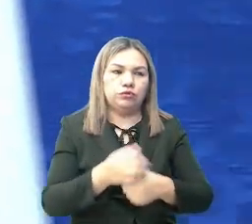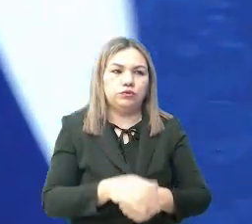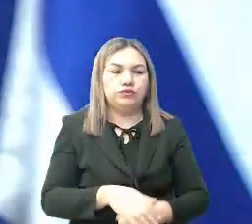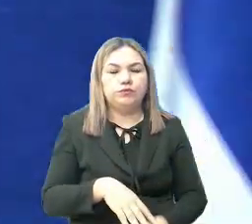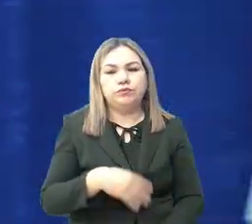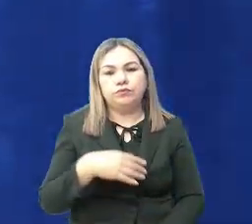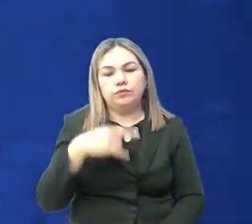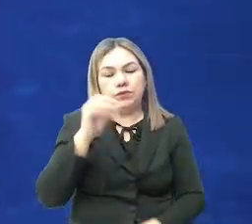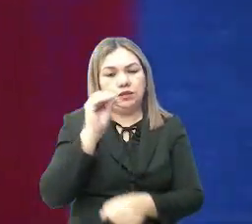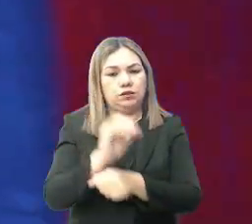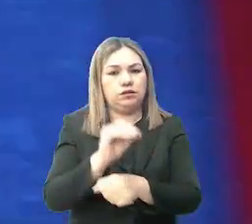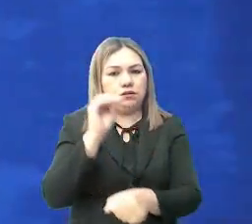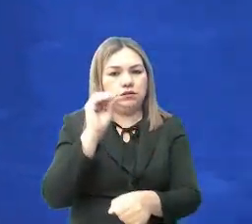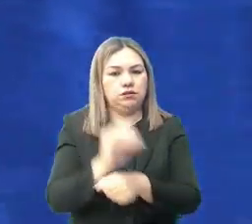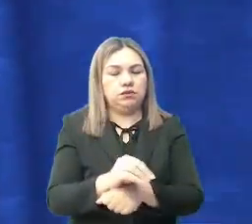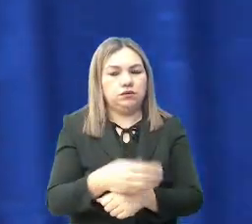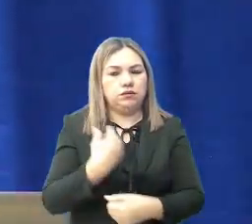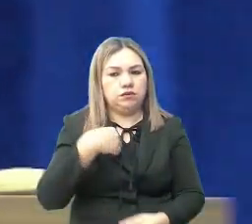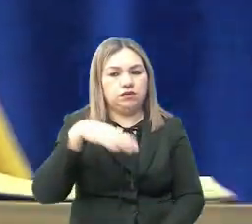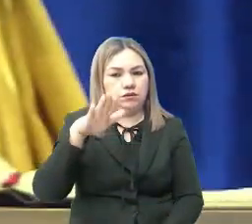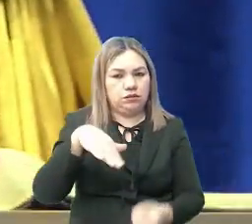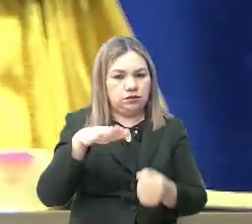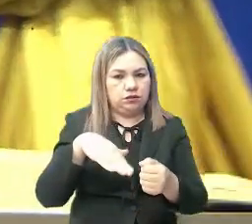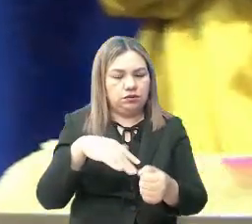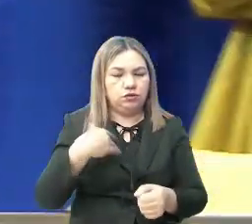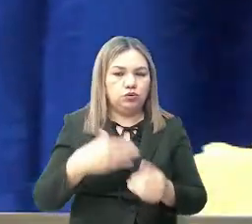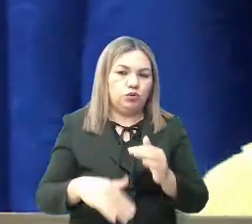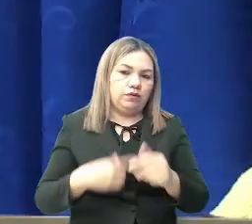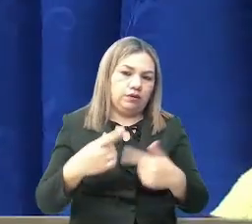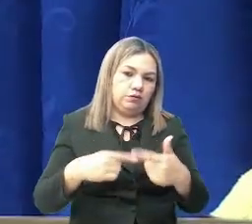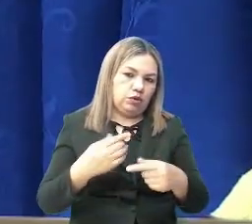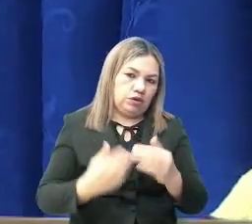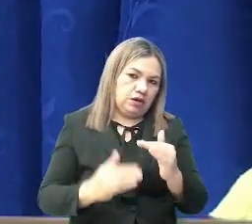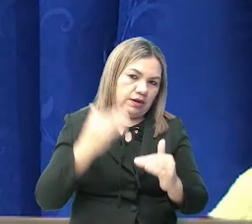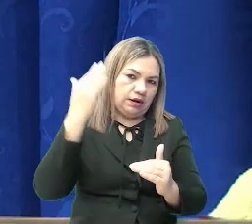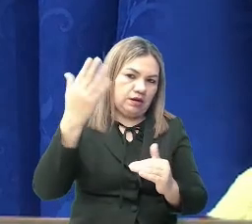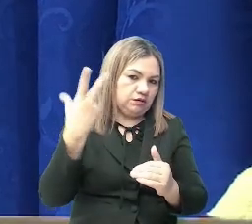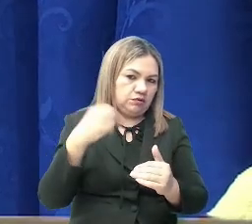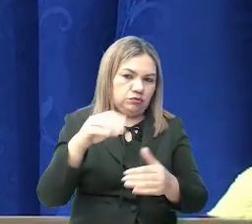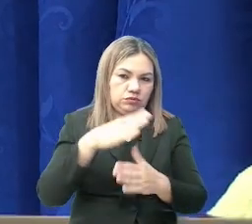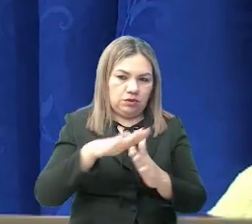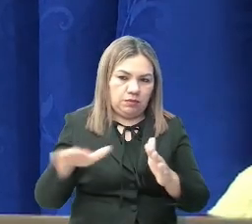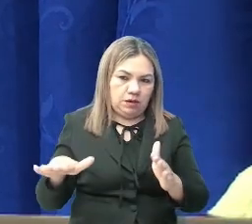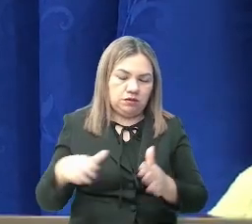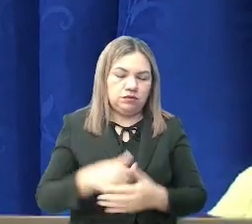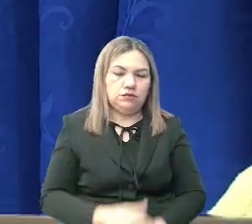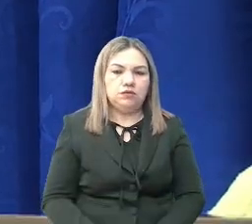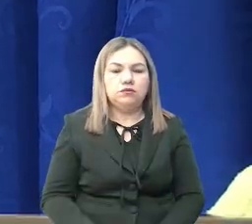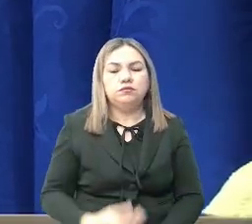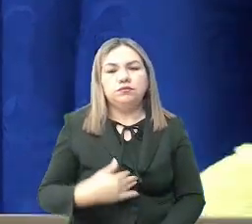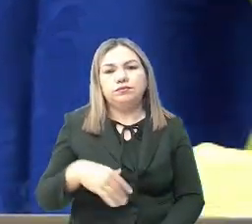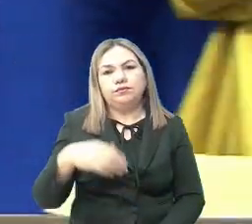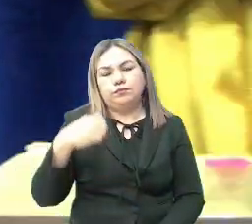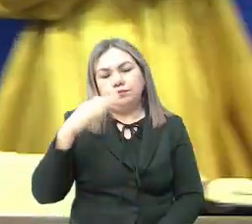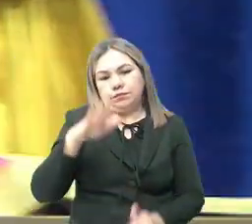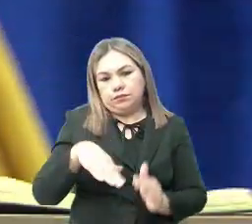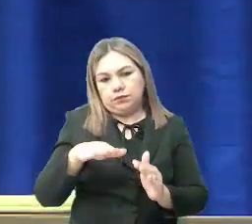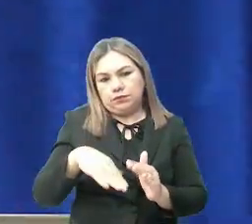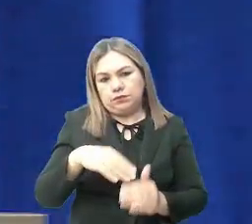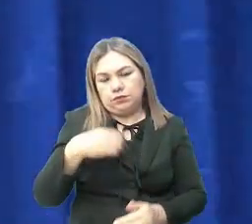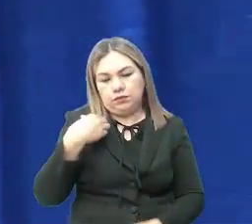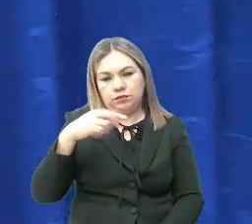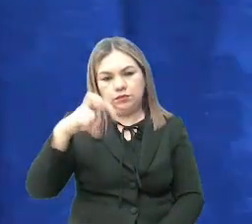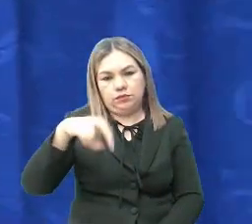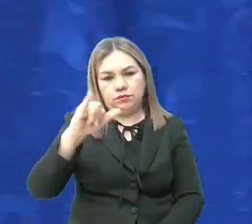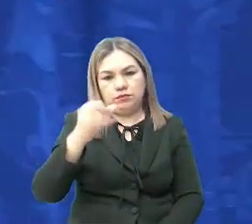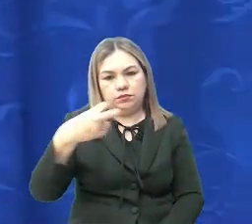now, it says, instruct the child, since they're a small child, and when they grow, they're not going to set themselves apart.